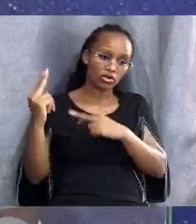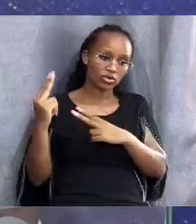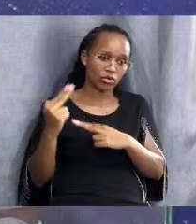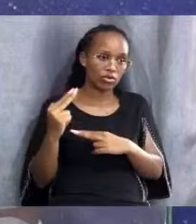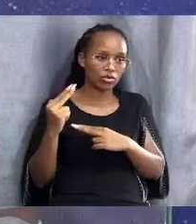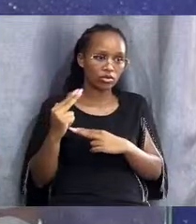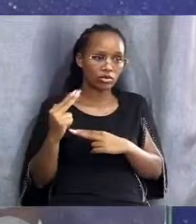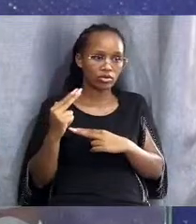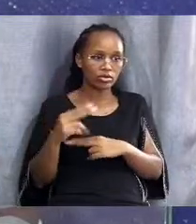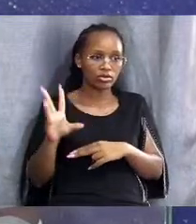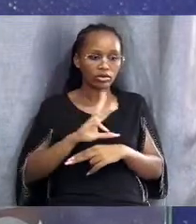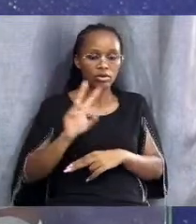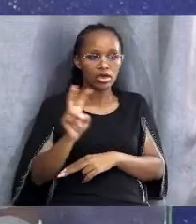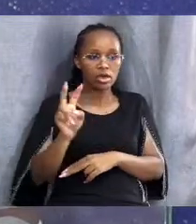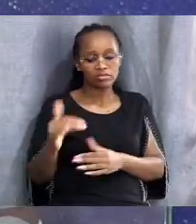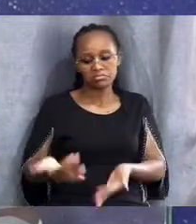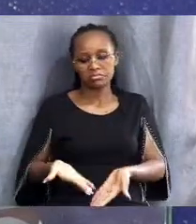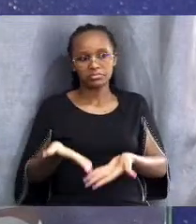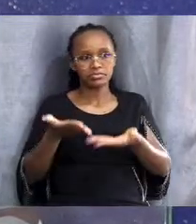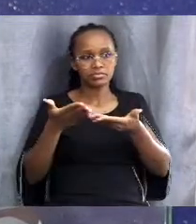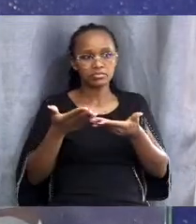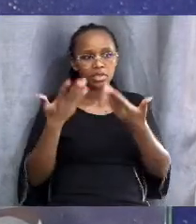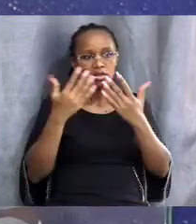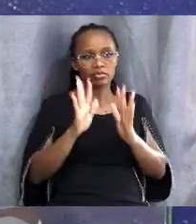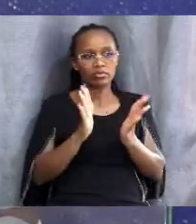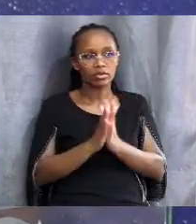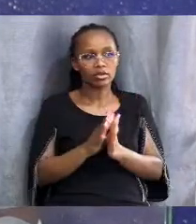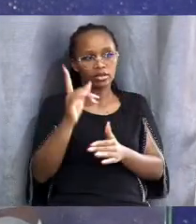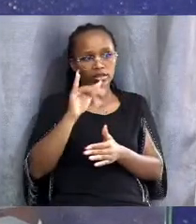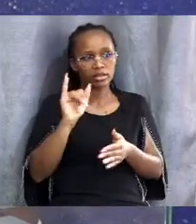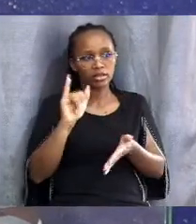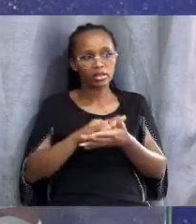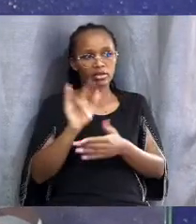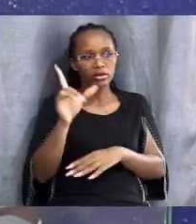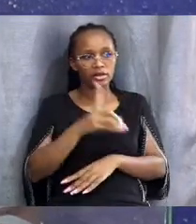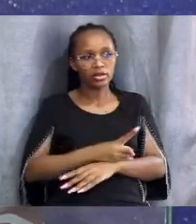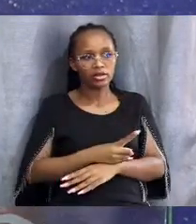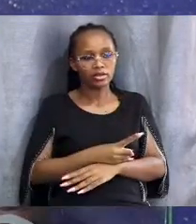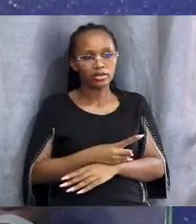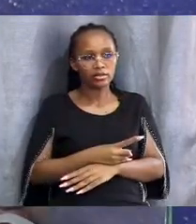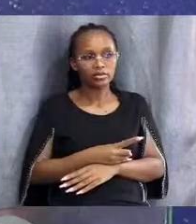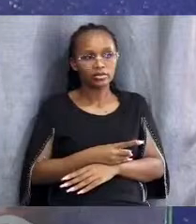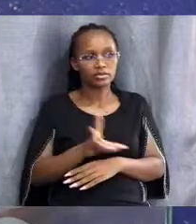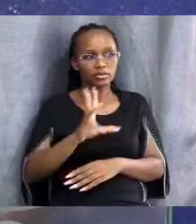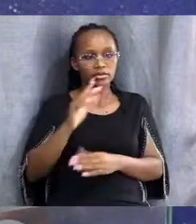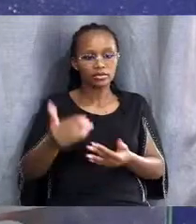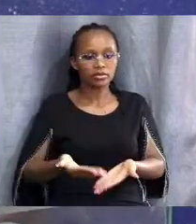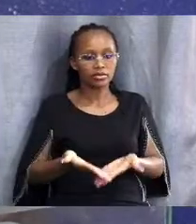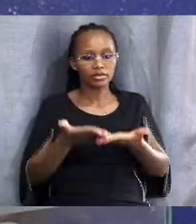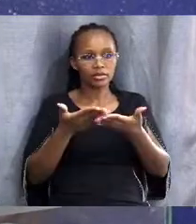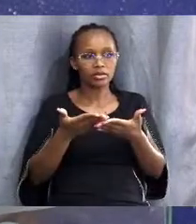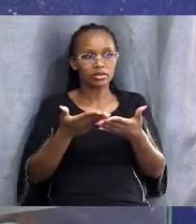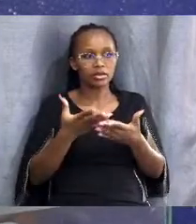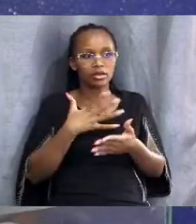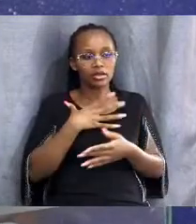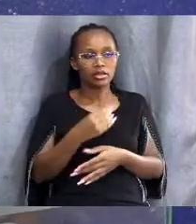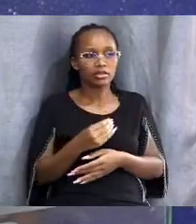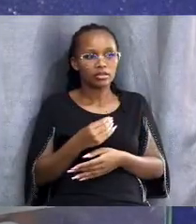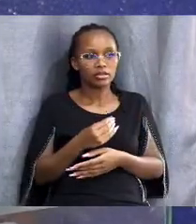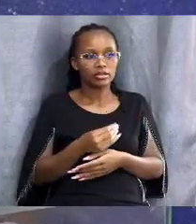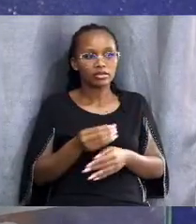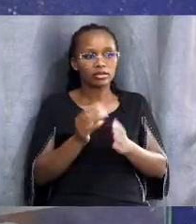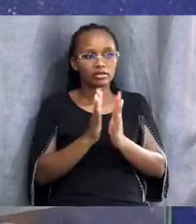on you as we watch you grow and believe that one day you will grow and we have time to